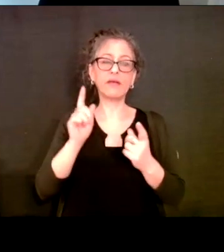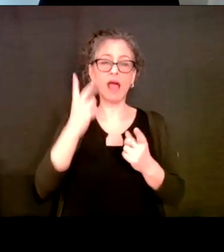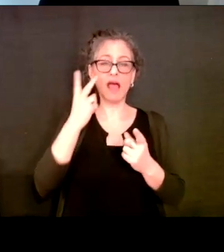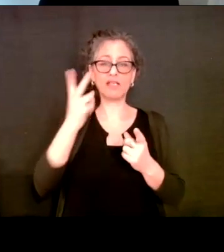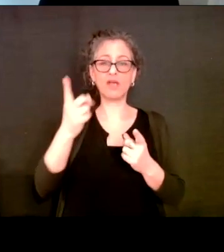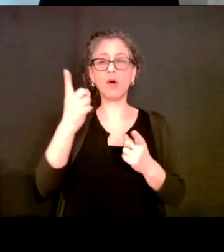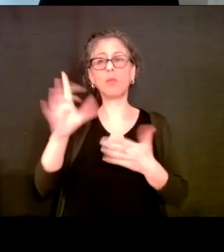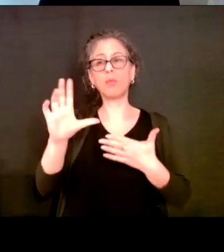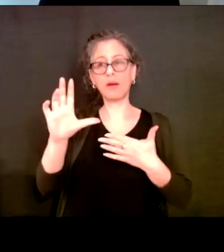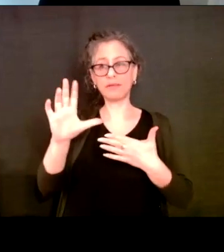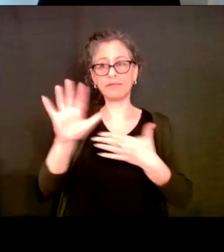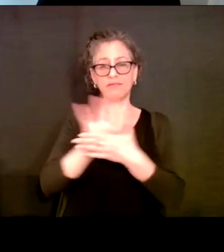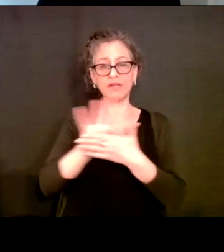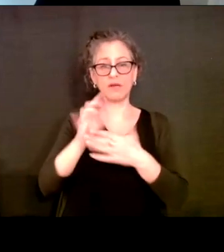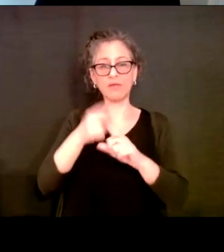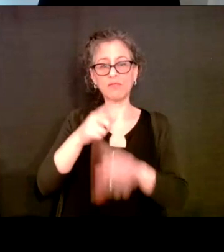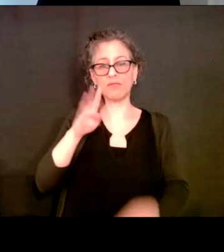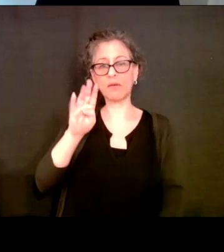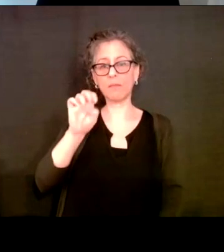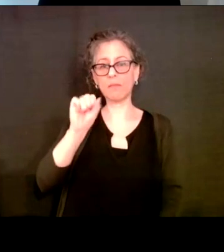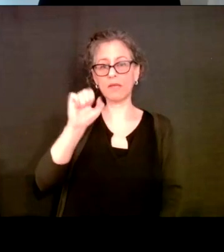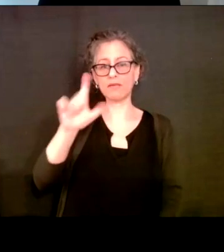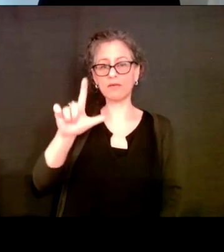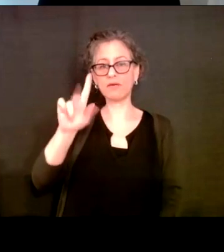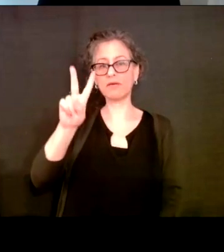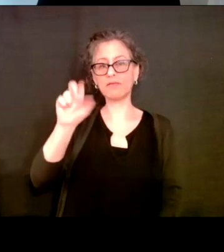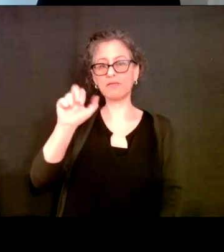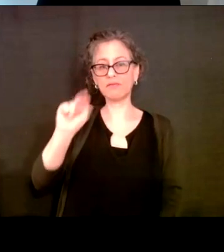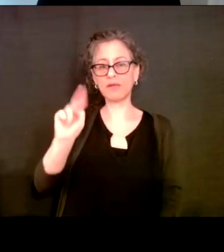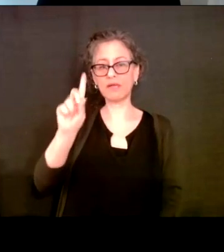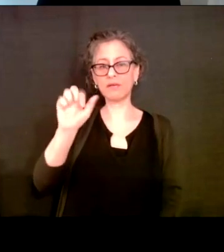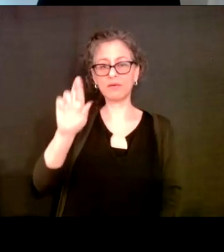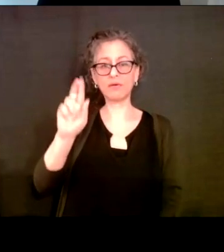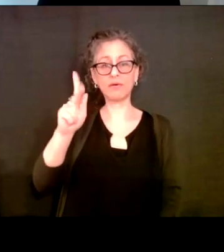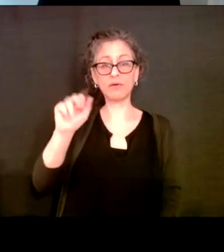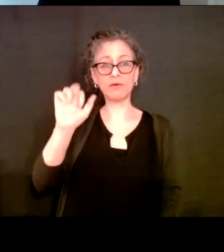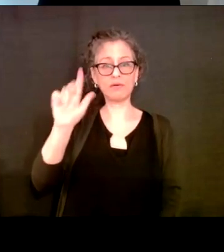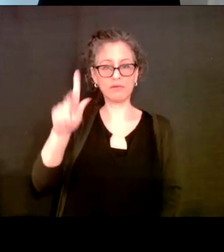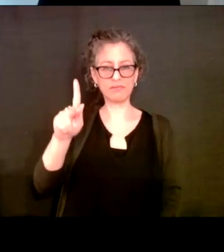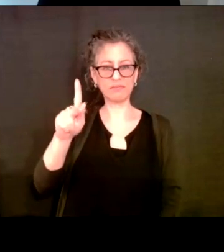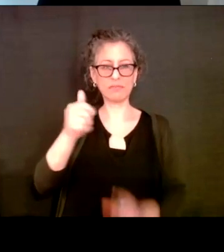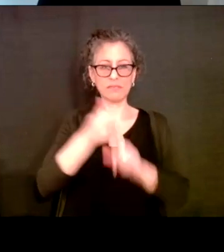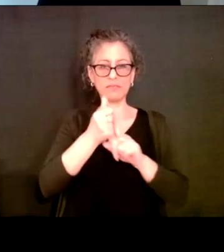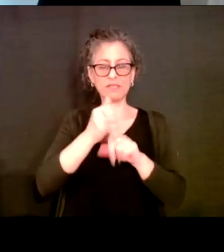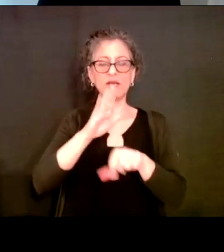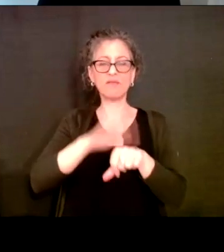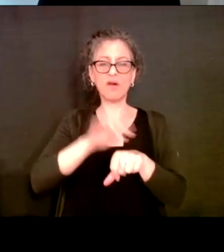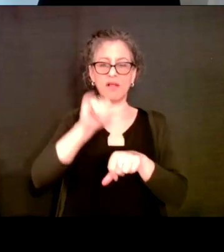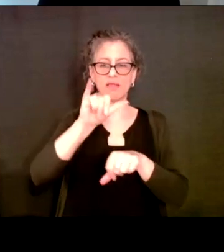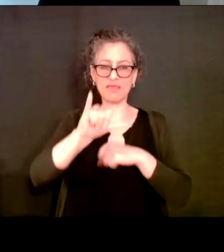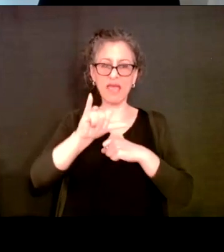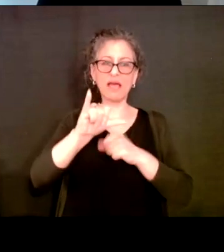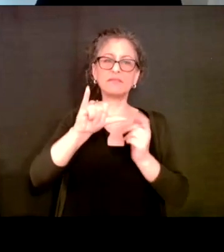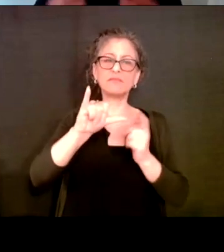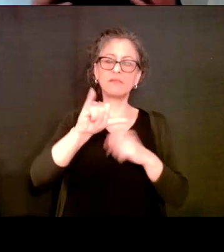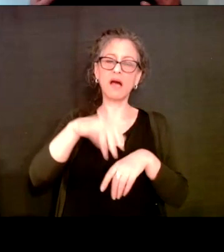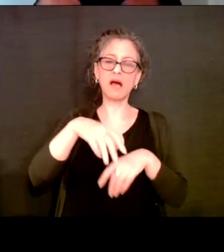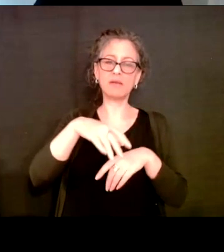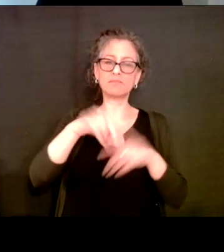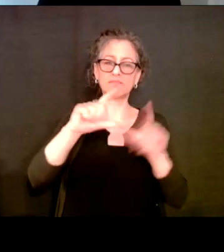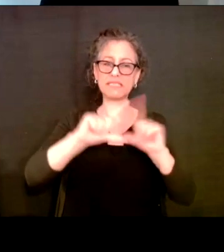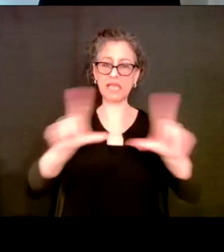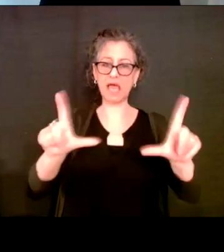Dr. Bessel van der Kolk, who's pictured here on this slide. And he is an older gentleman who has a